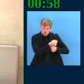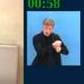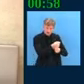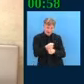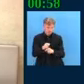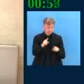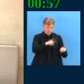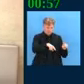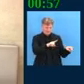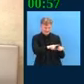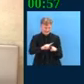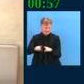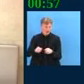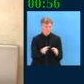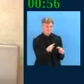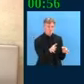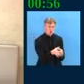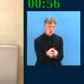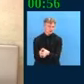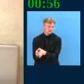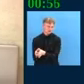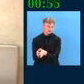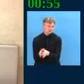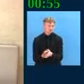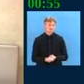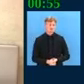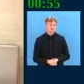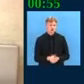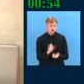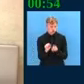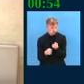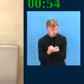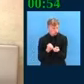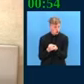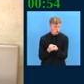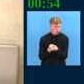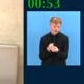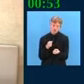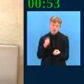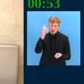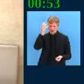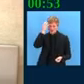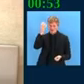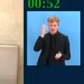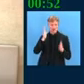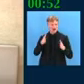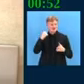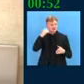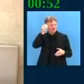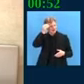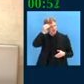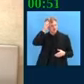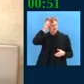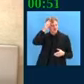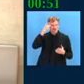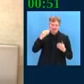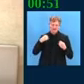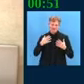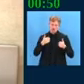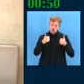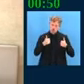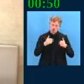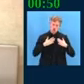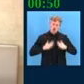of minorities at state bureaucratic level. Support governments by needed expertise to ensure the proper implementation of all the human